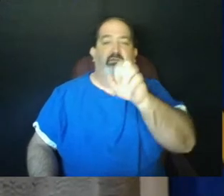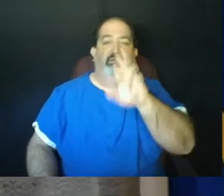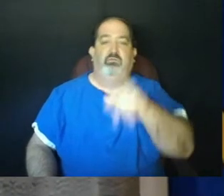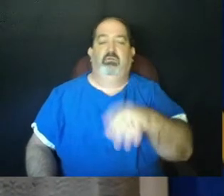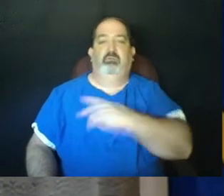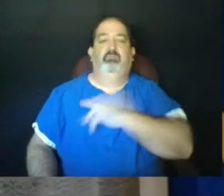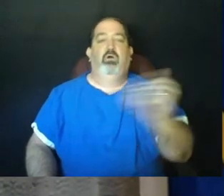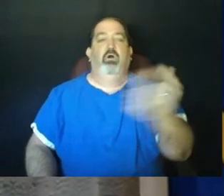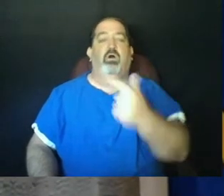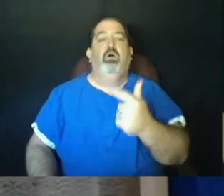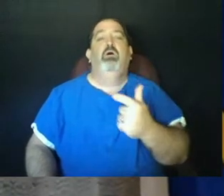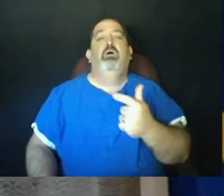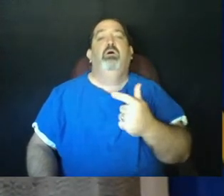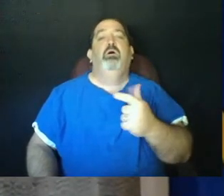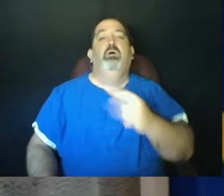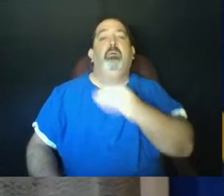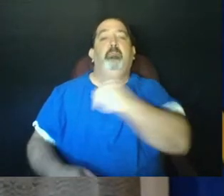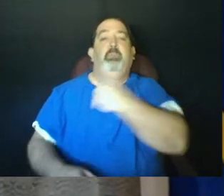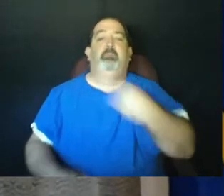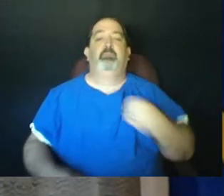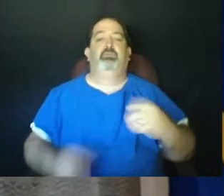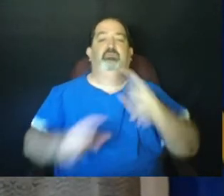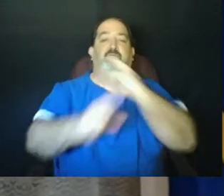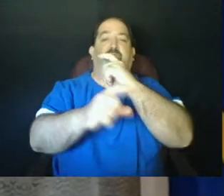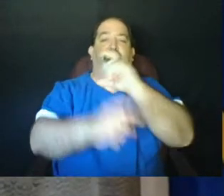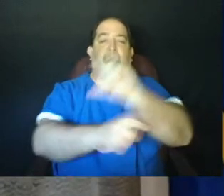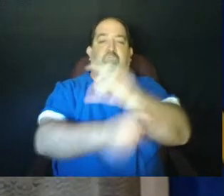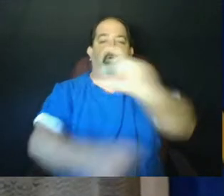Will all companions of the Crescent please raise your vessel?